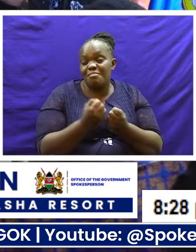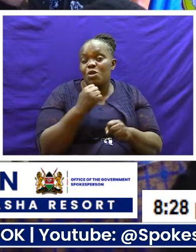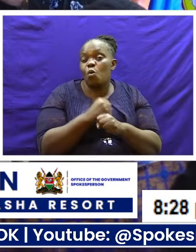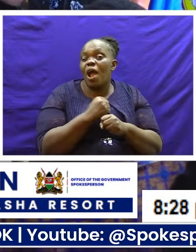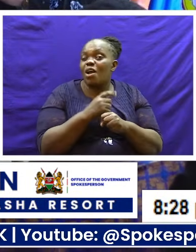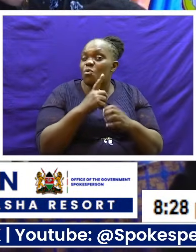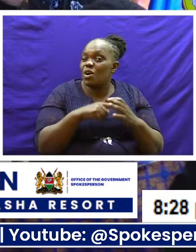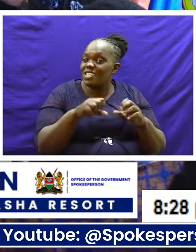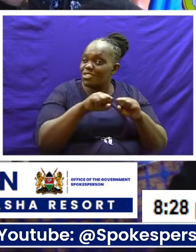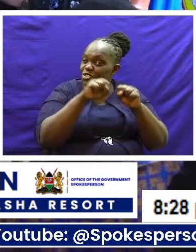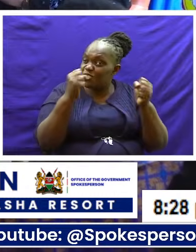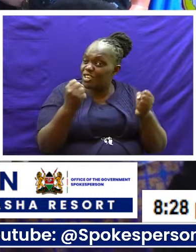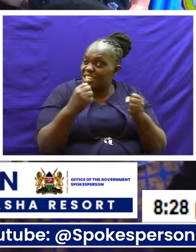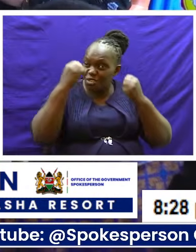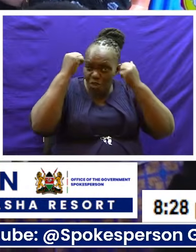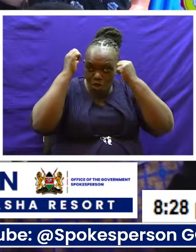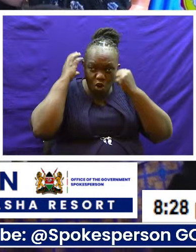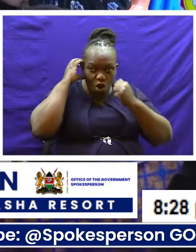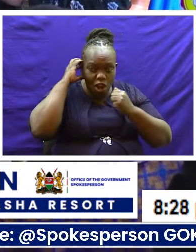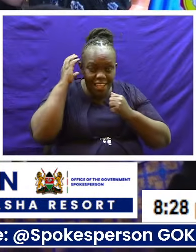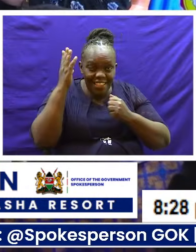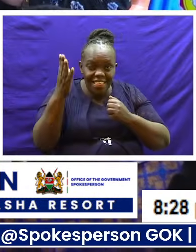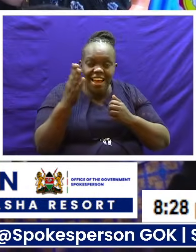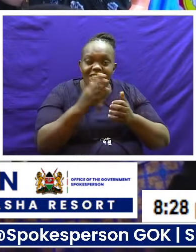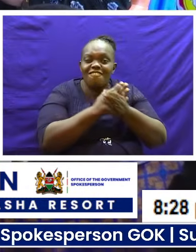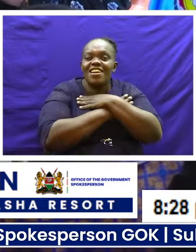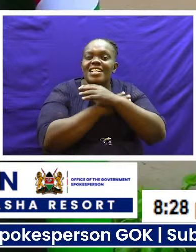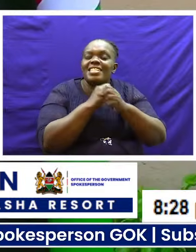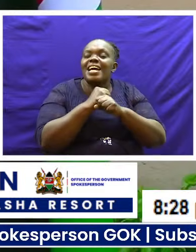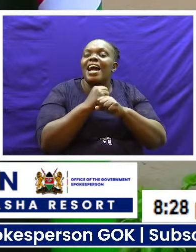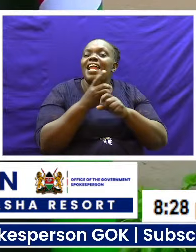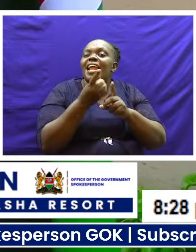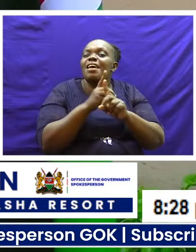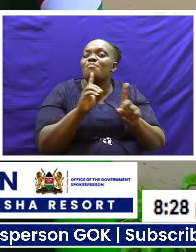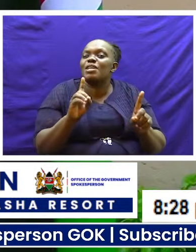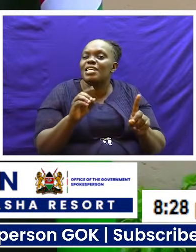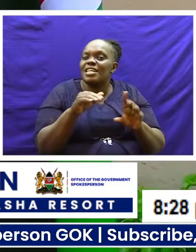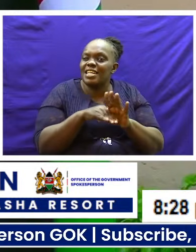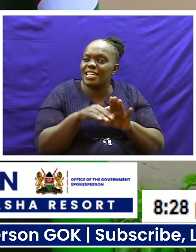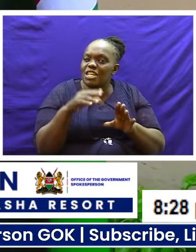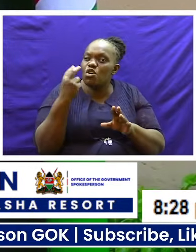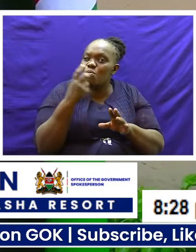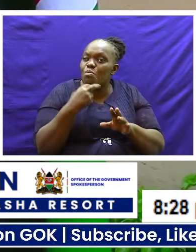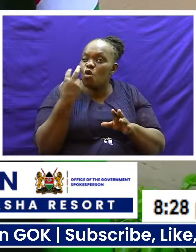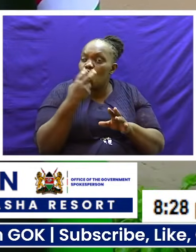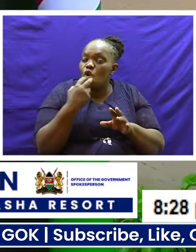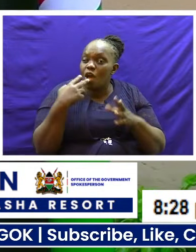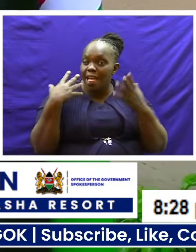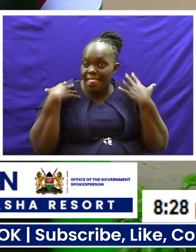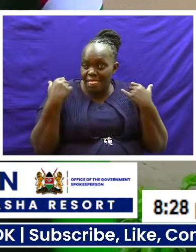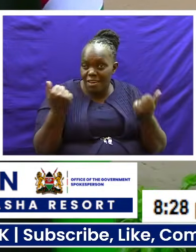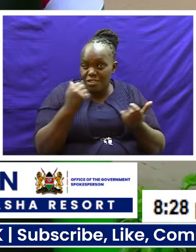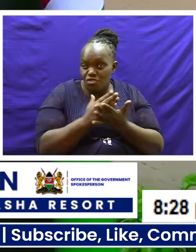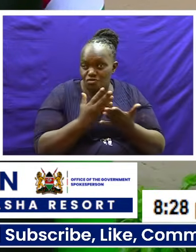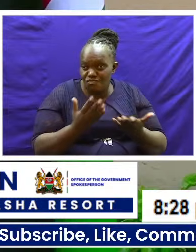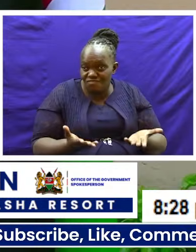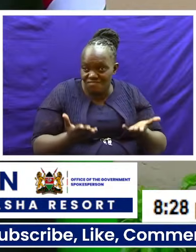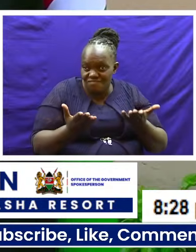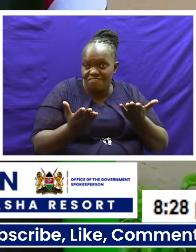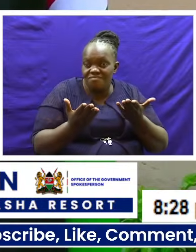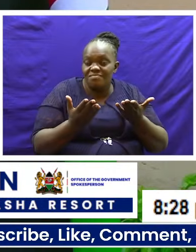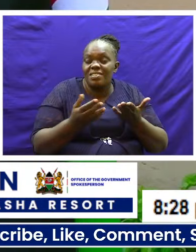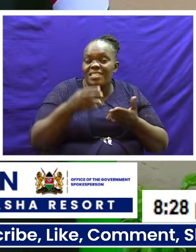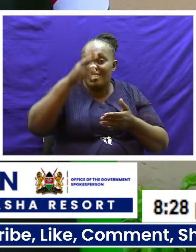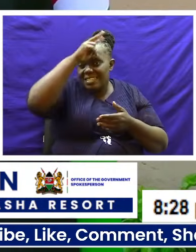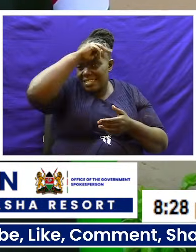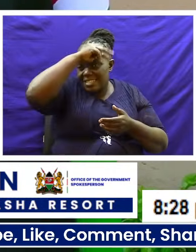sociology, my colleagues who had done a diploma in oral health were upgrading to a